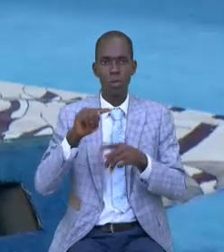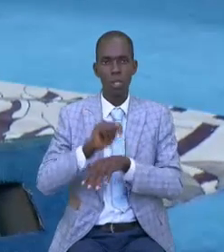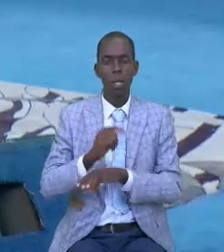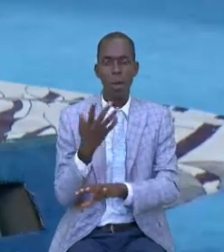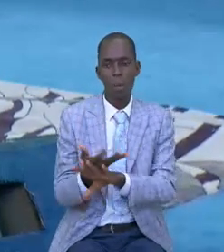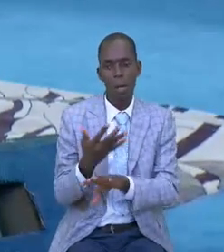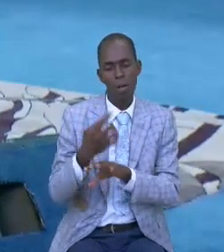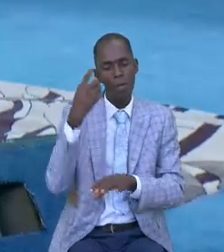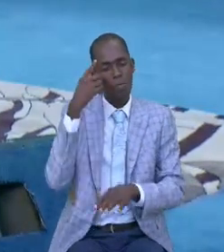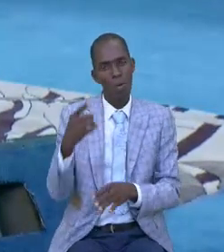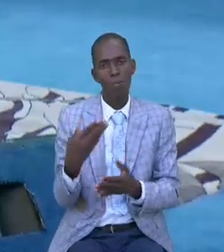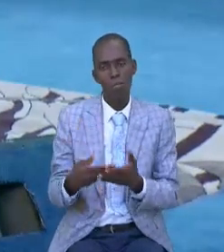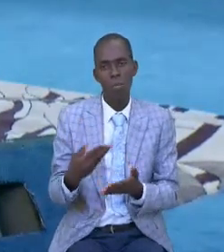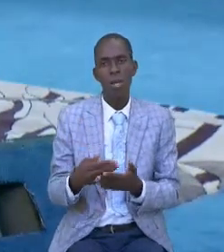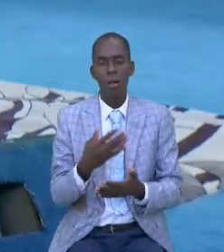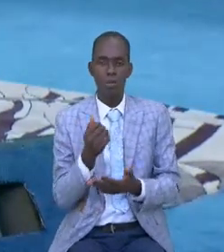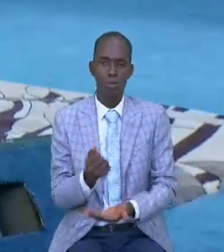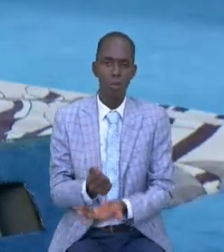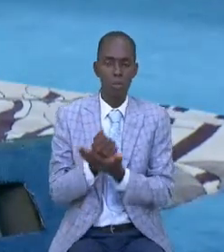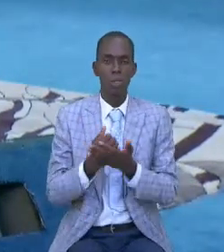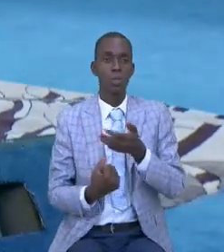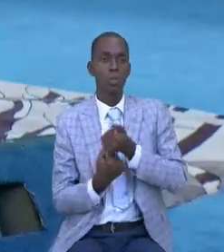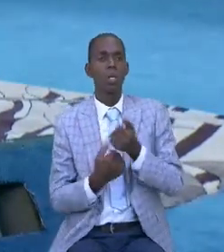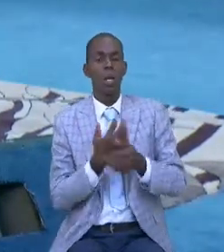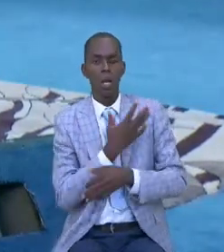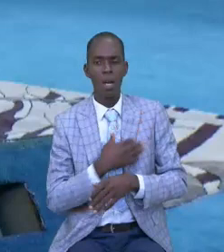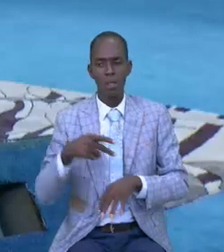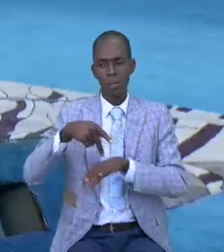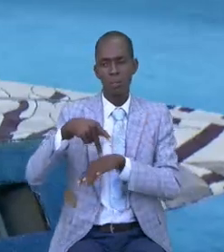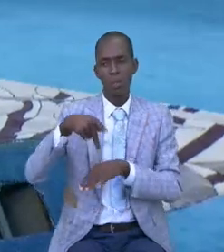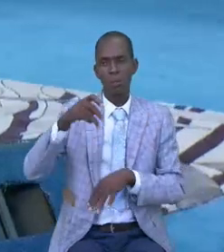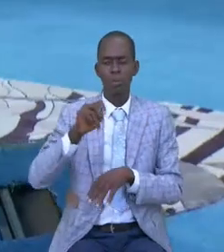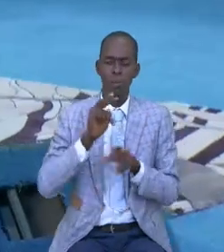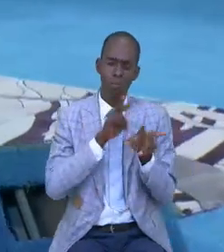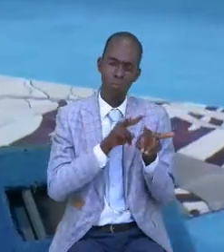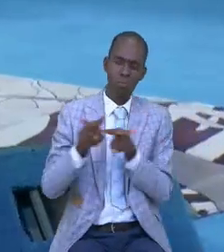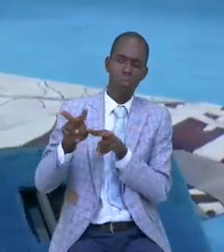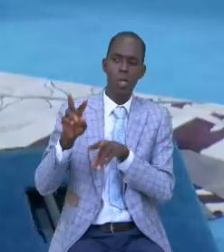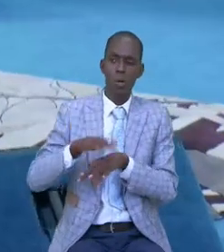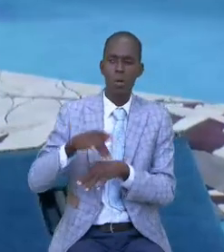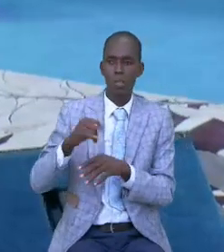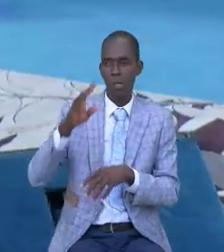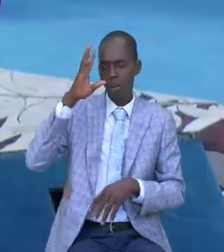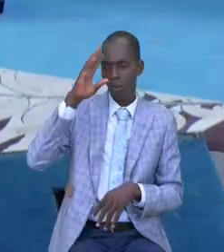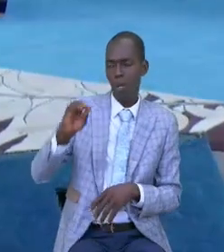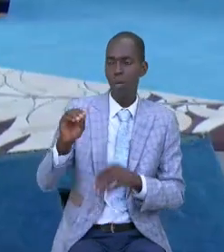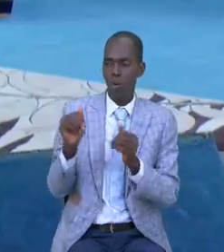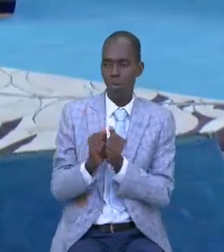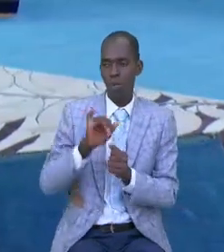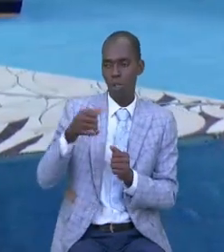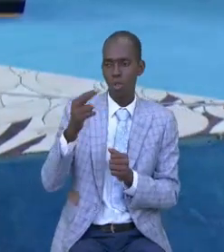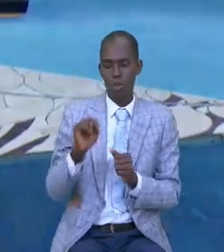then in verse 4, it says, and Peter, fastening his eyes upon him with John,